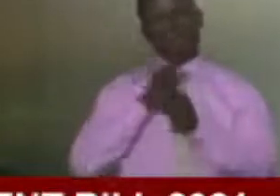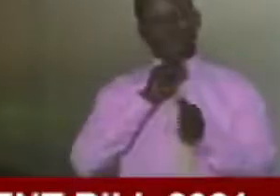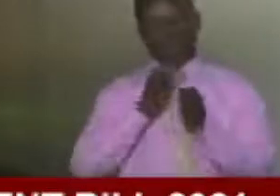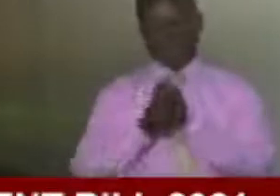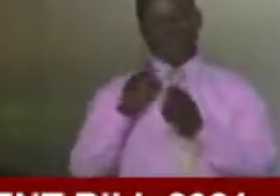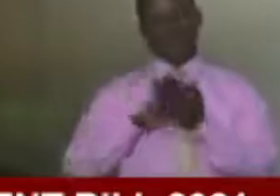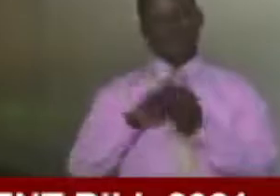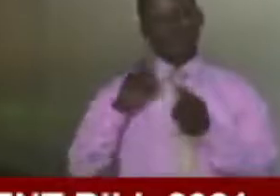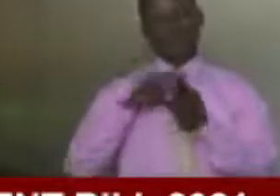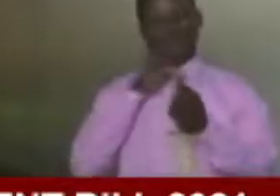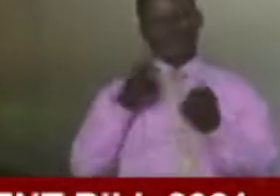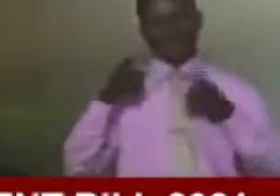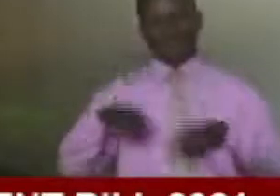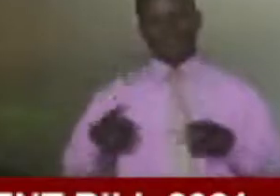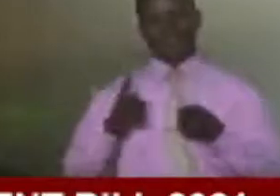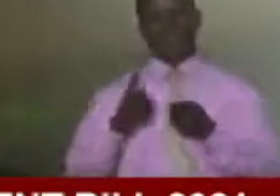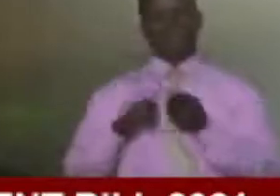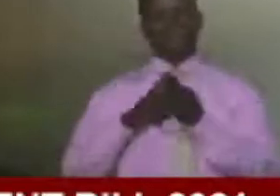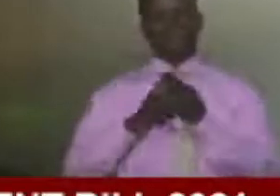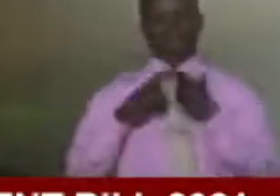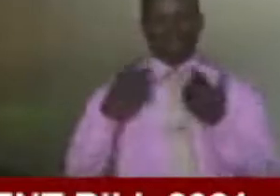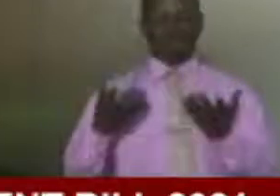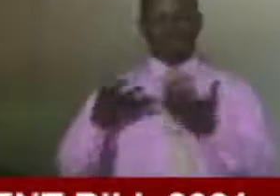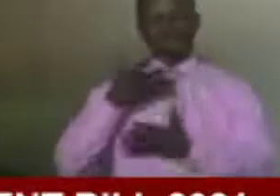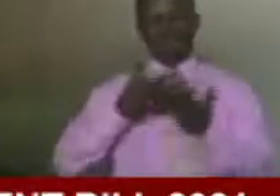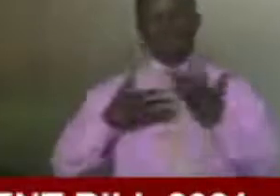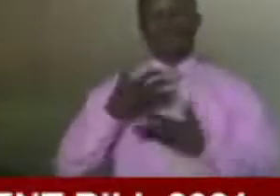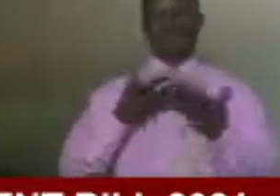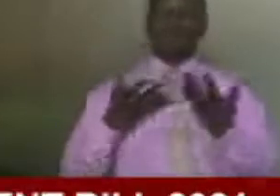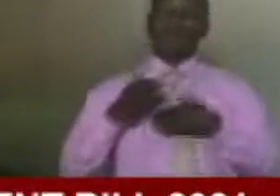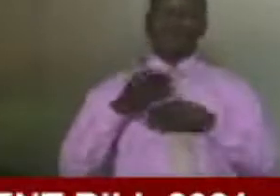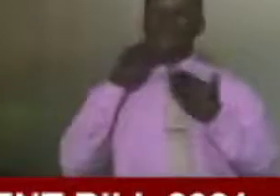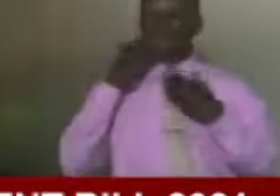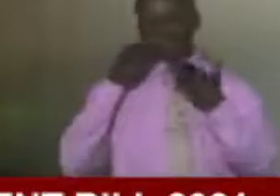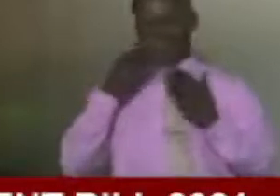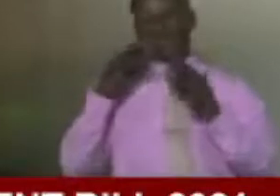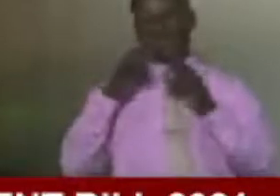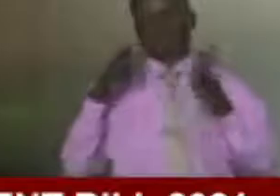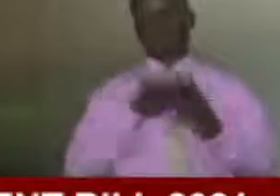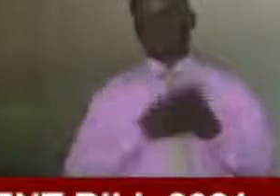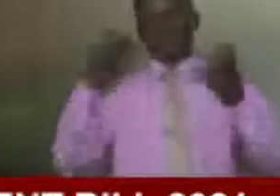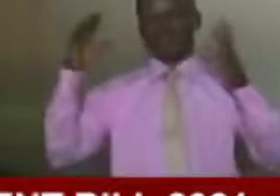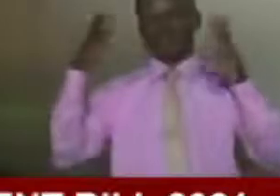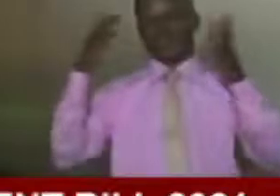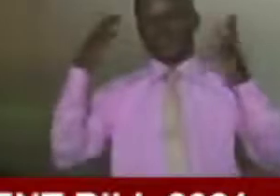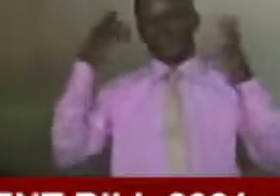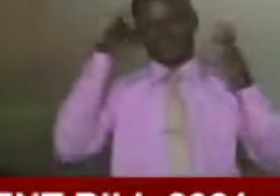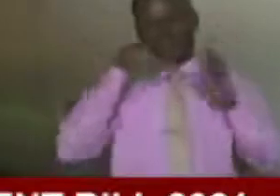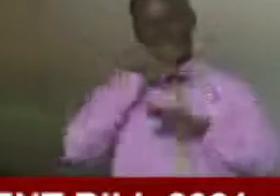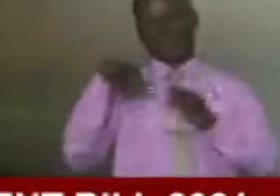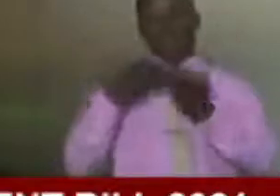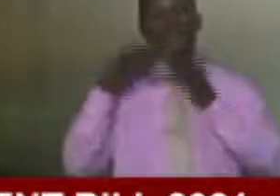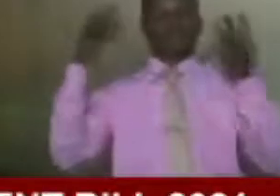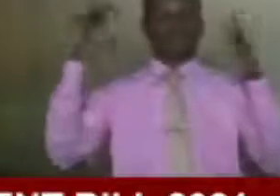here, albeit you had a prior engagement, but I must sincerely thank you for coming. Please, can we put our hands together for the Executive Governor